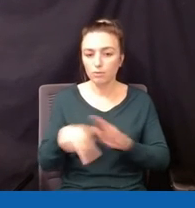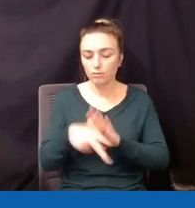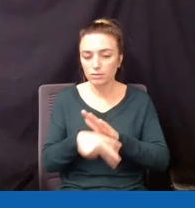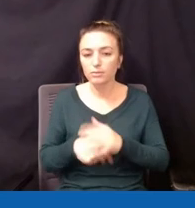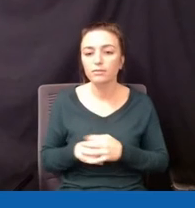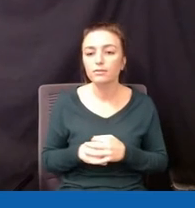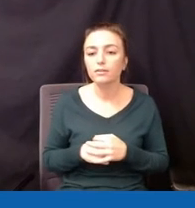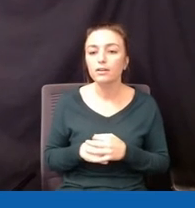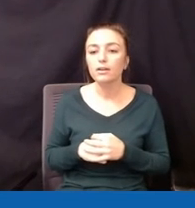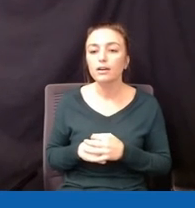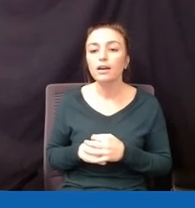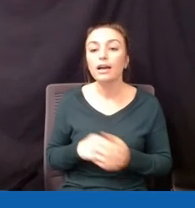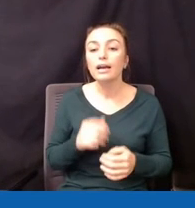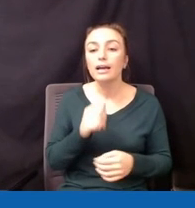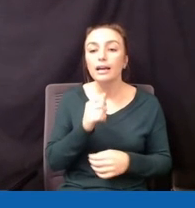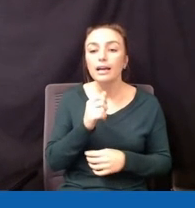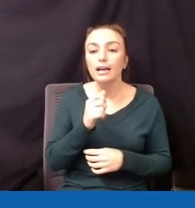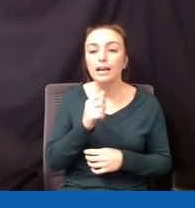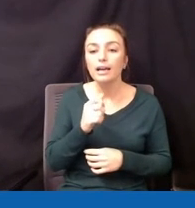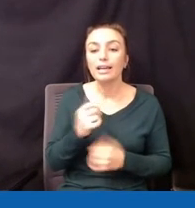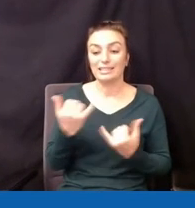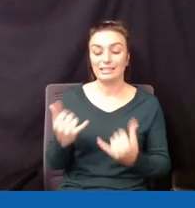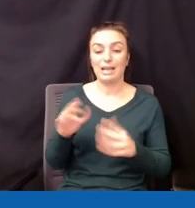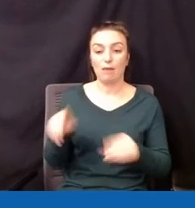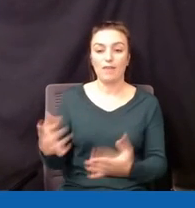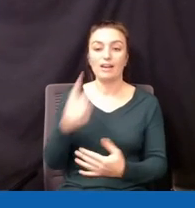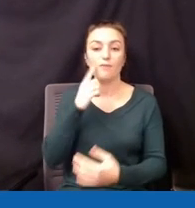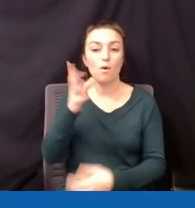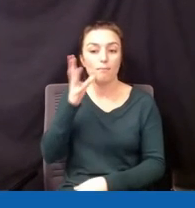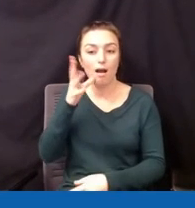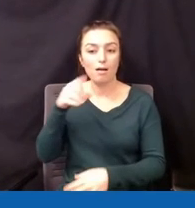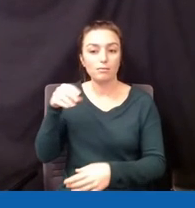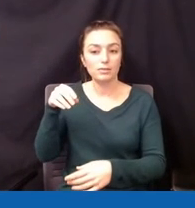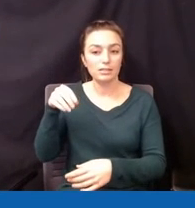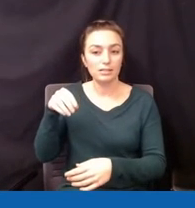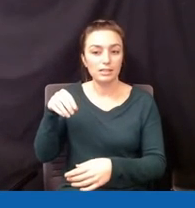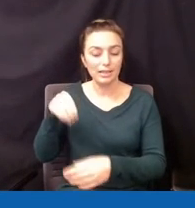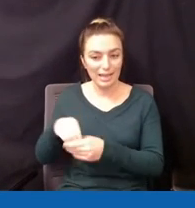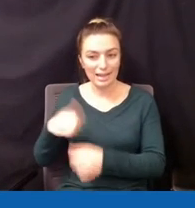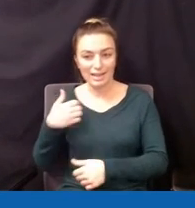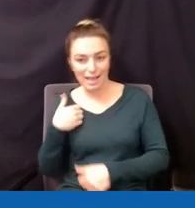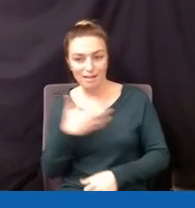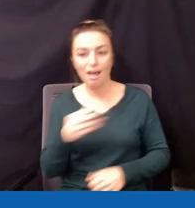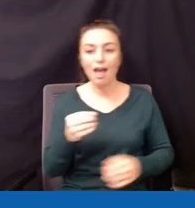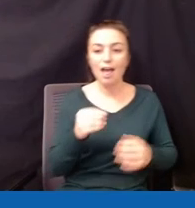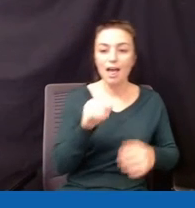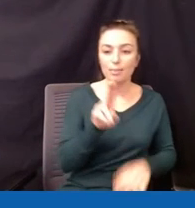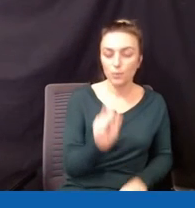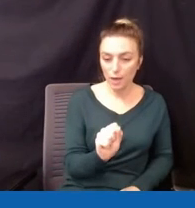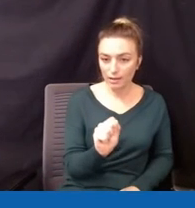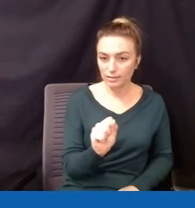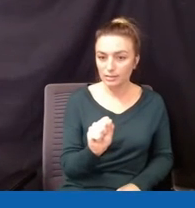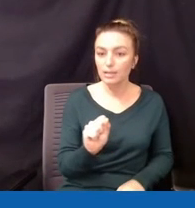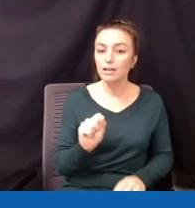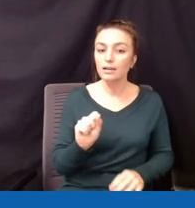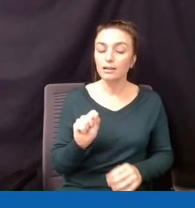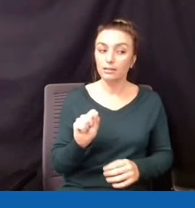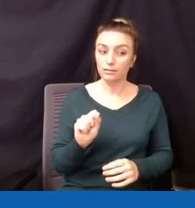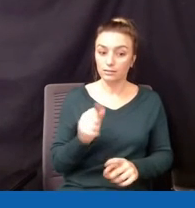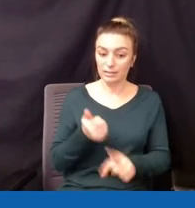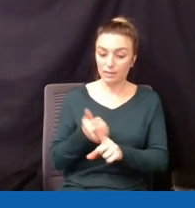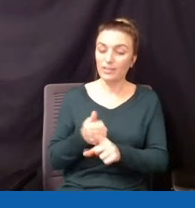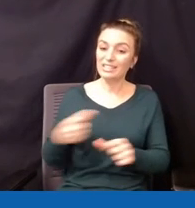to moms in Canada and the US, making this perhaps the first ever example of a mental health intervention